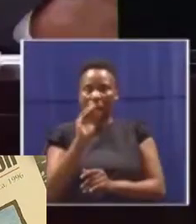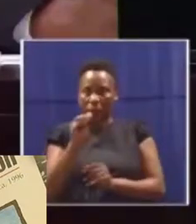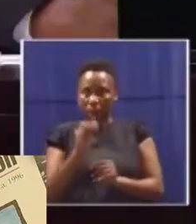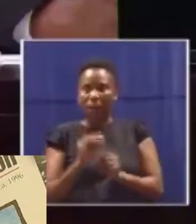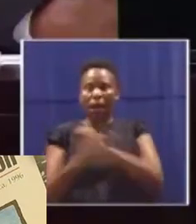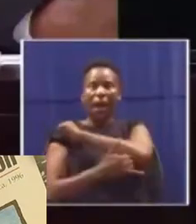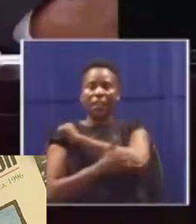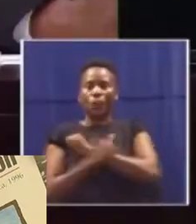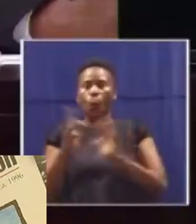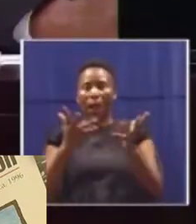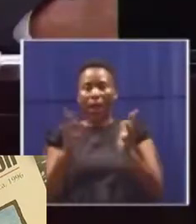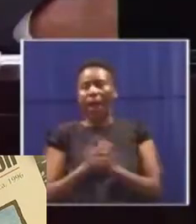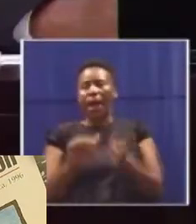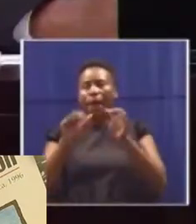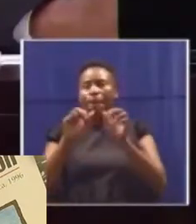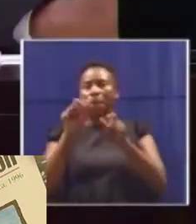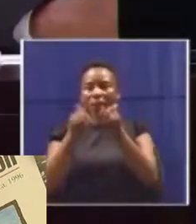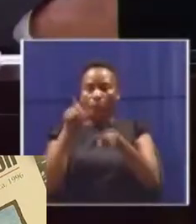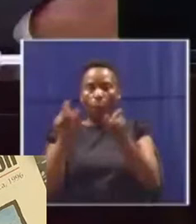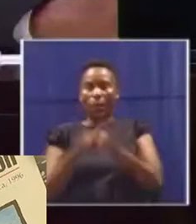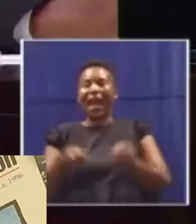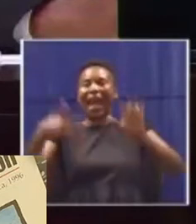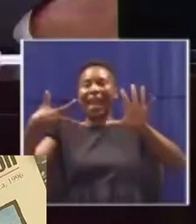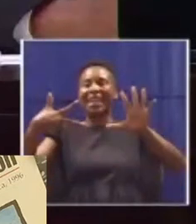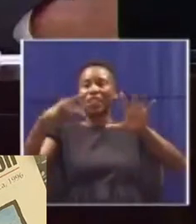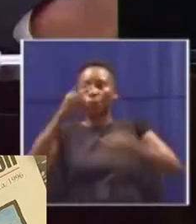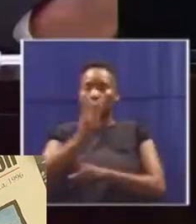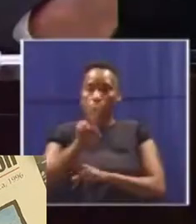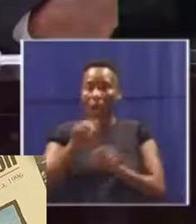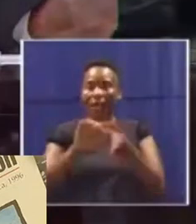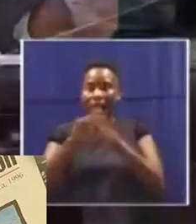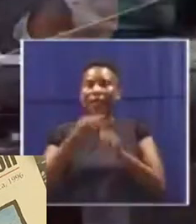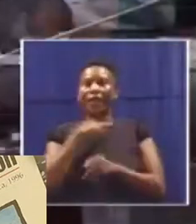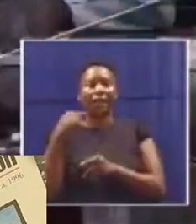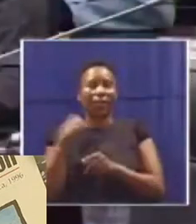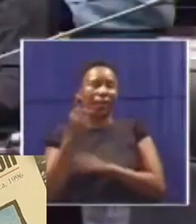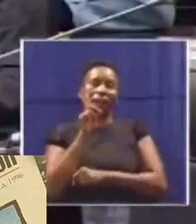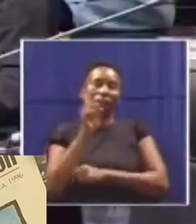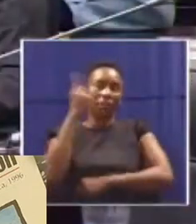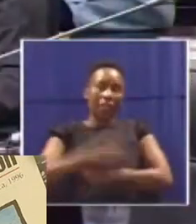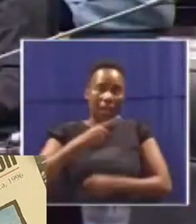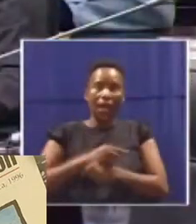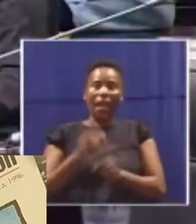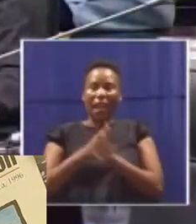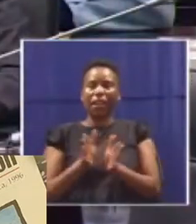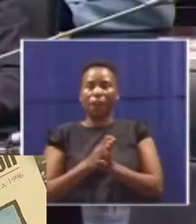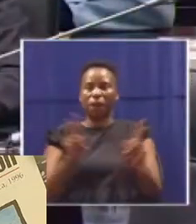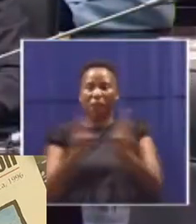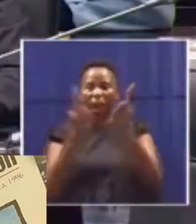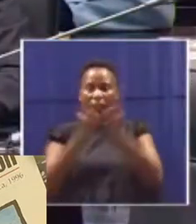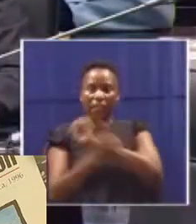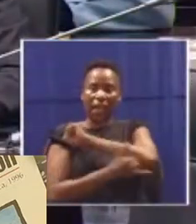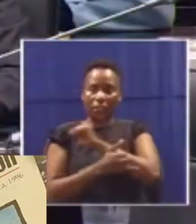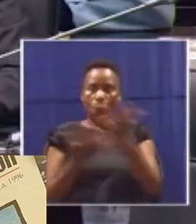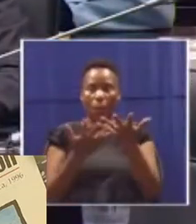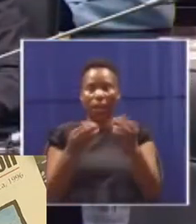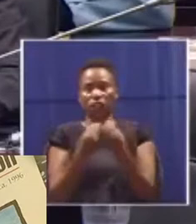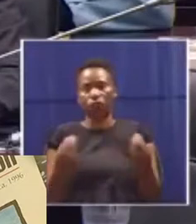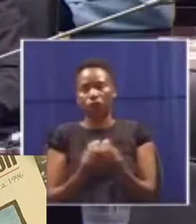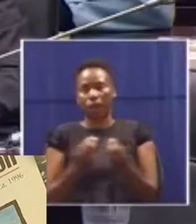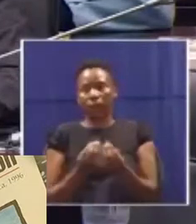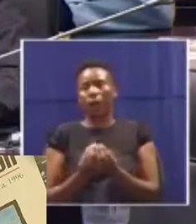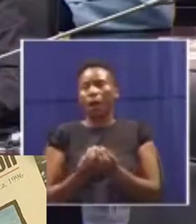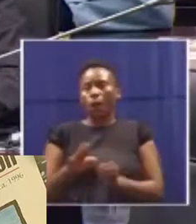committed per day, that ranks as one of the most violent countries for children to grow up in. Prostitution by